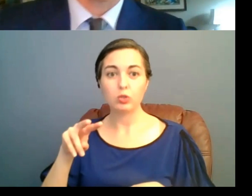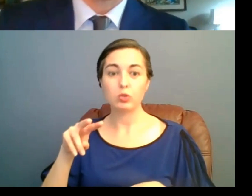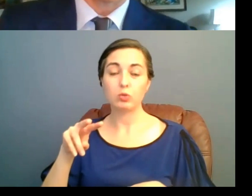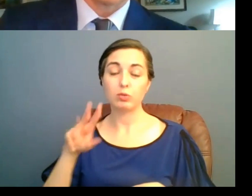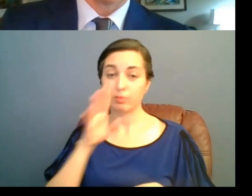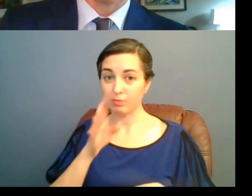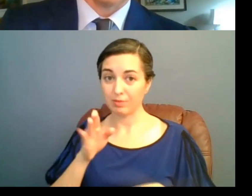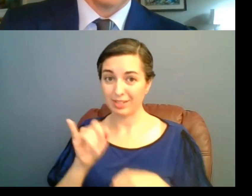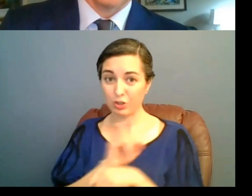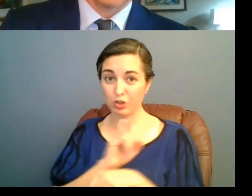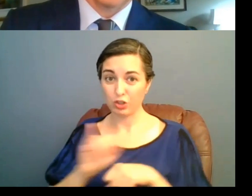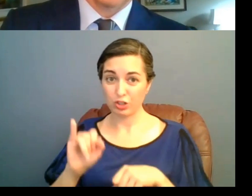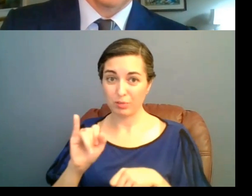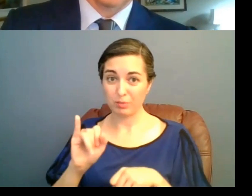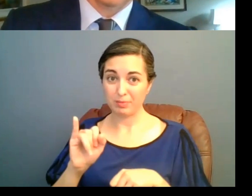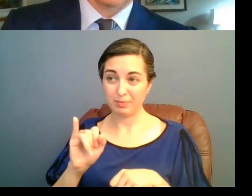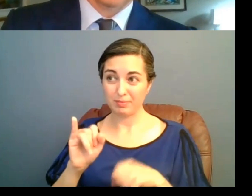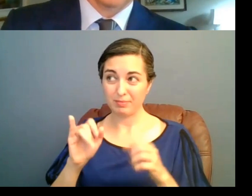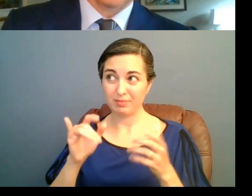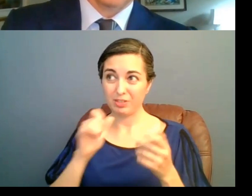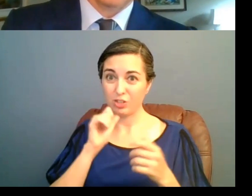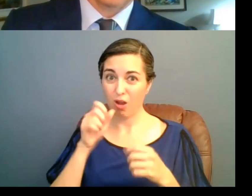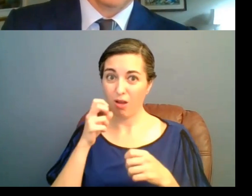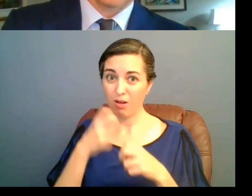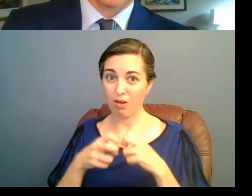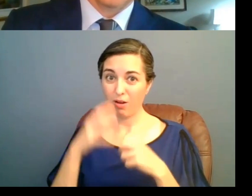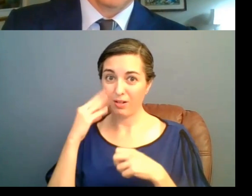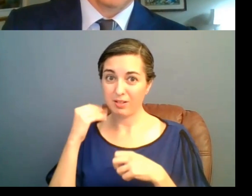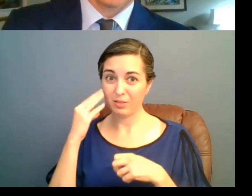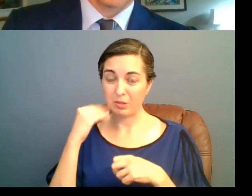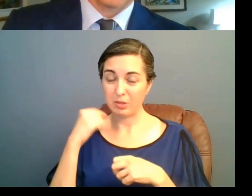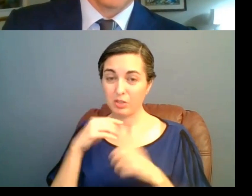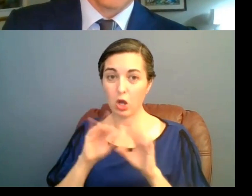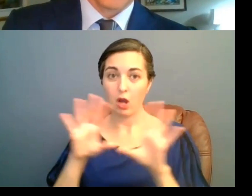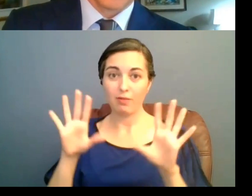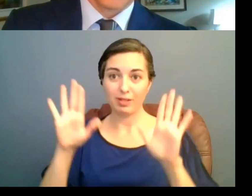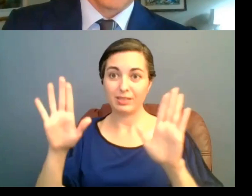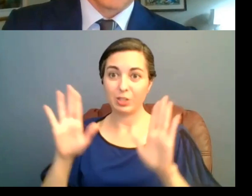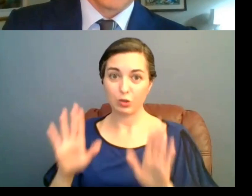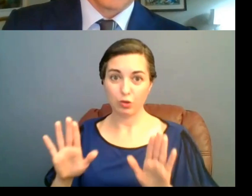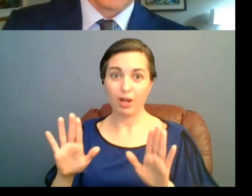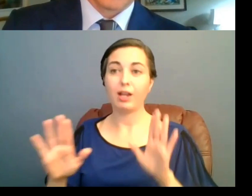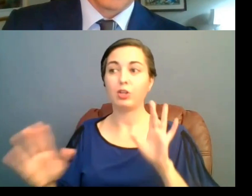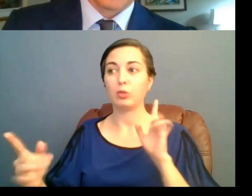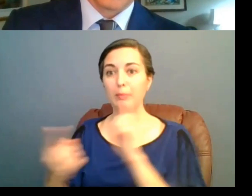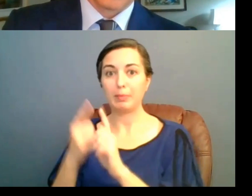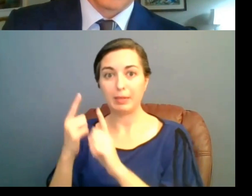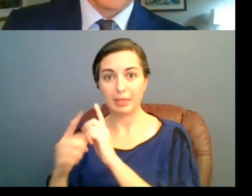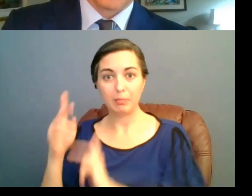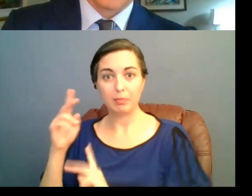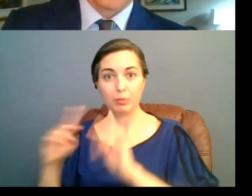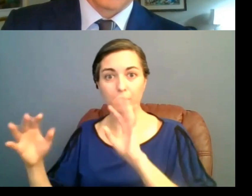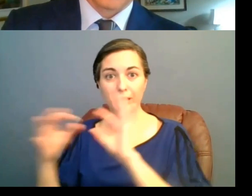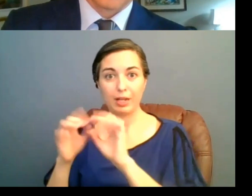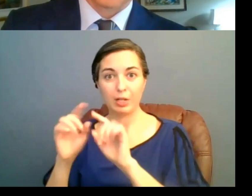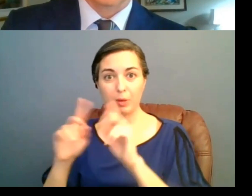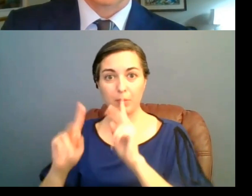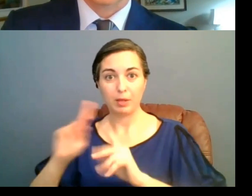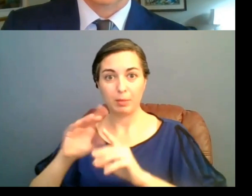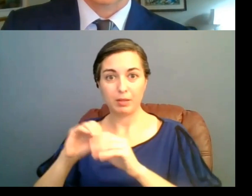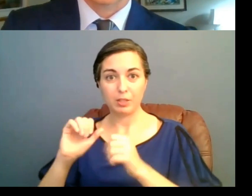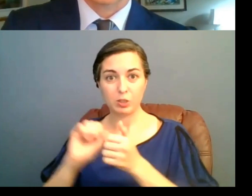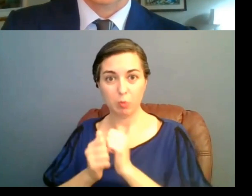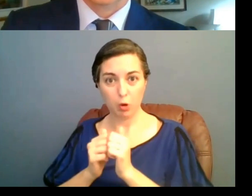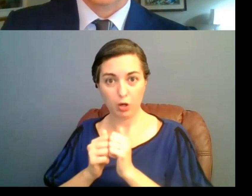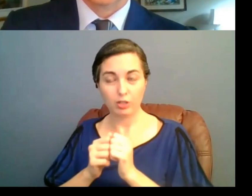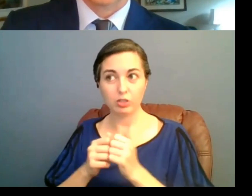frankly, an internship is not hard experience. It's obviously great. You make connections, but people in sports are generally looking